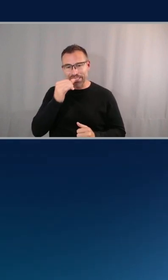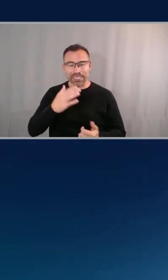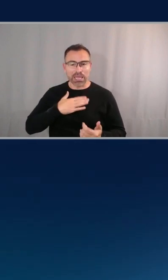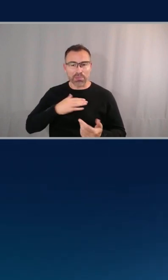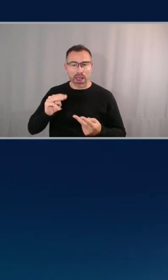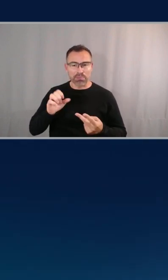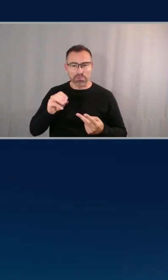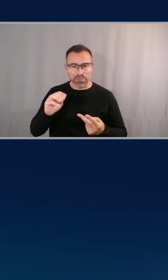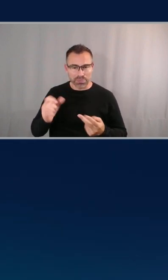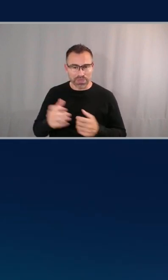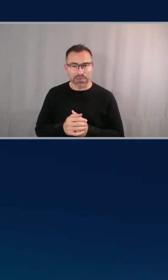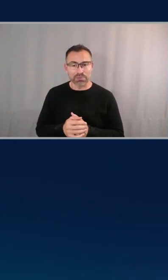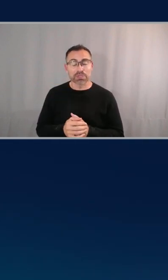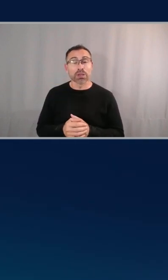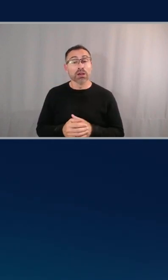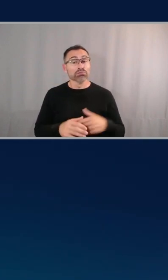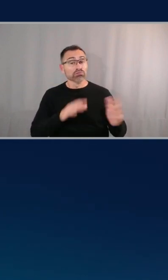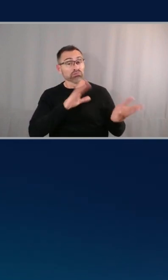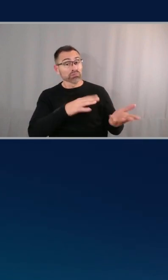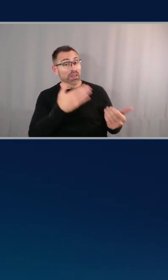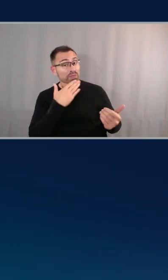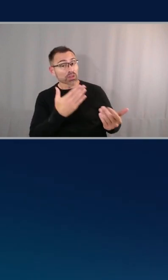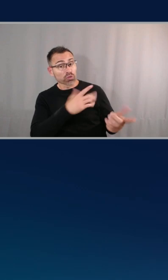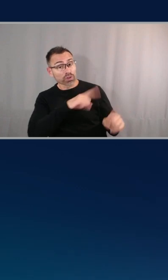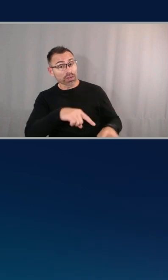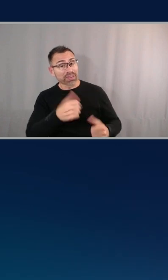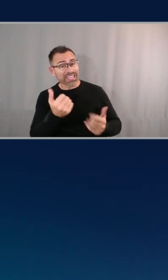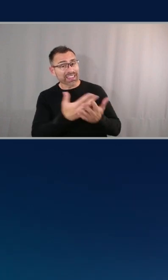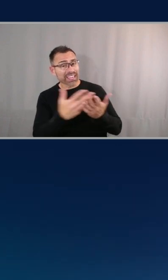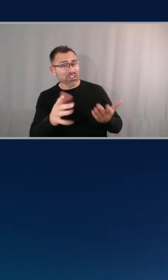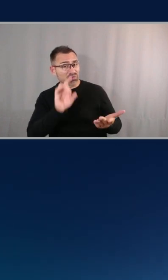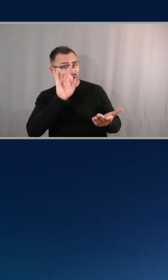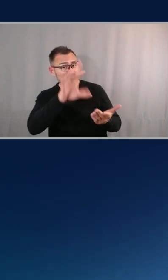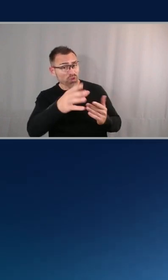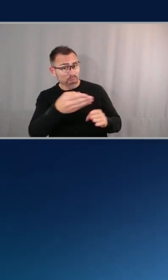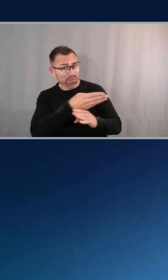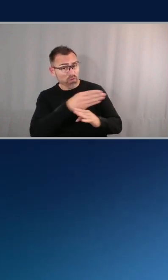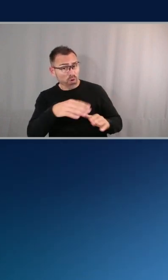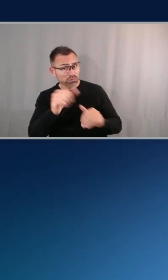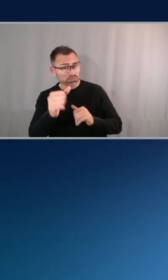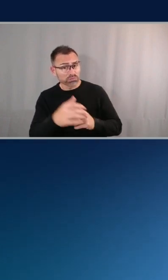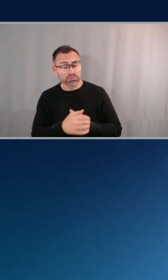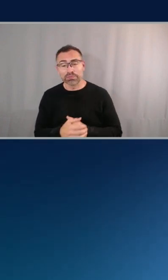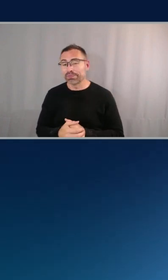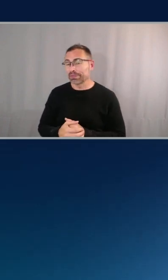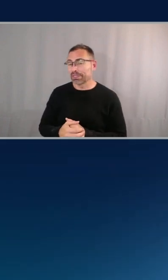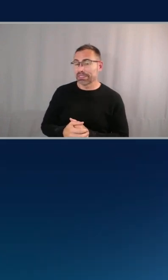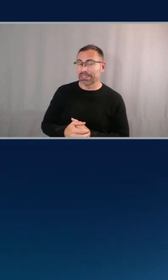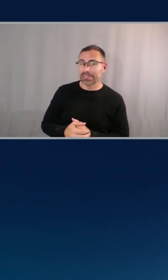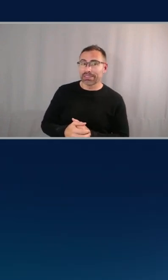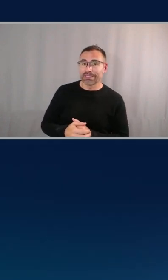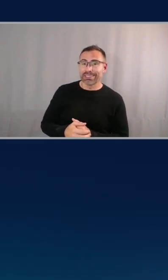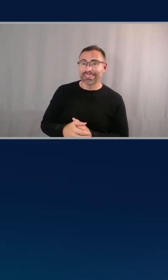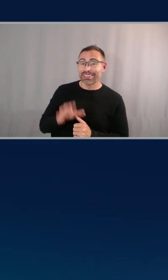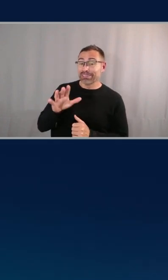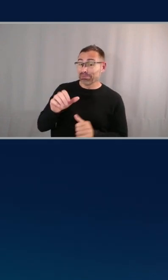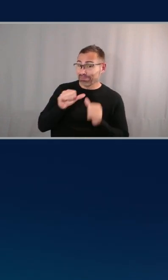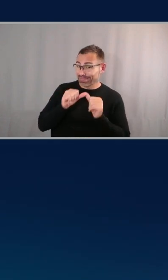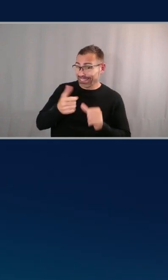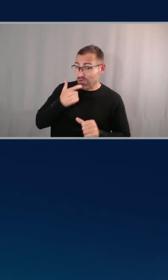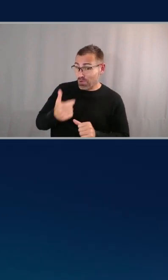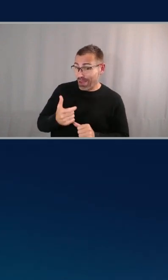Is there anything else you'd like to drop as a parting bit of wisdom for chat and for anybody else watching? So stay tuned. There's a whole bunch